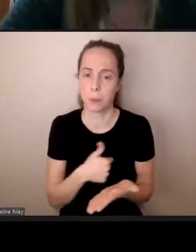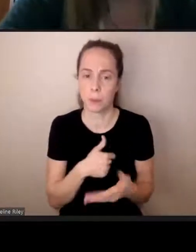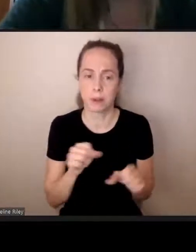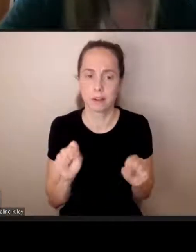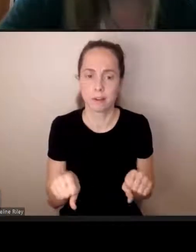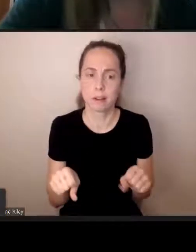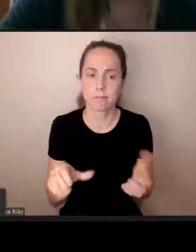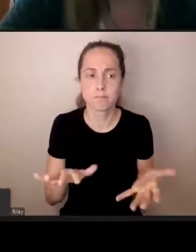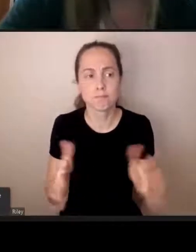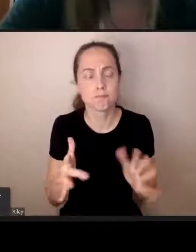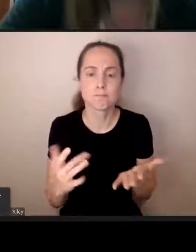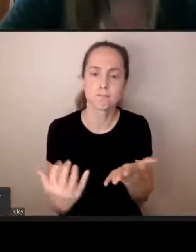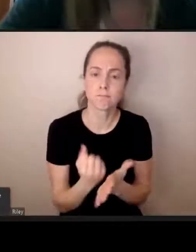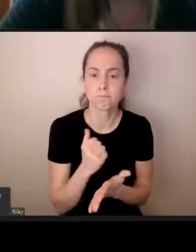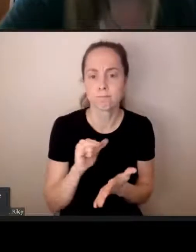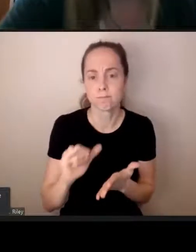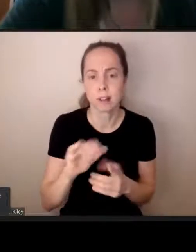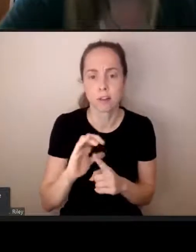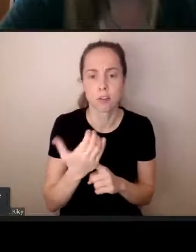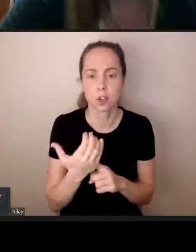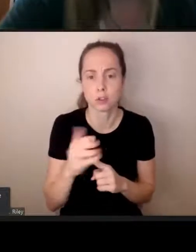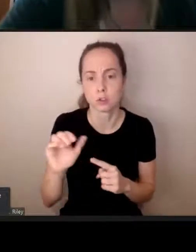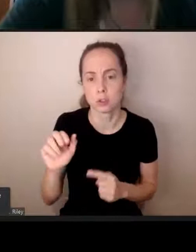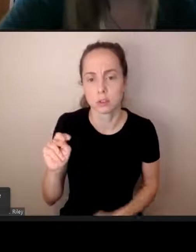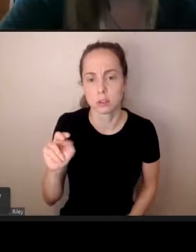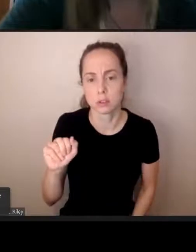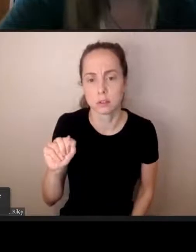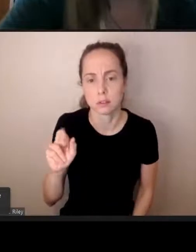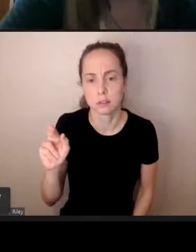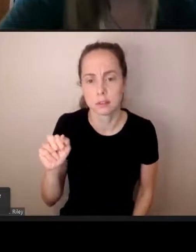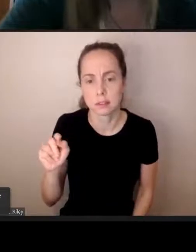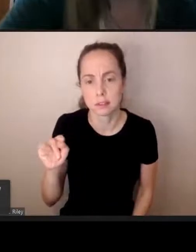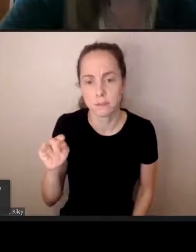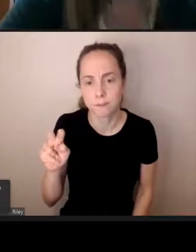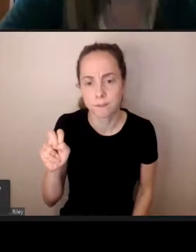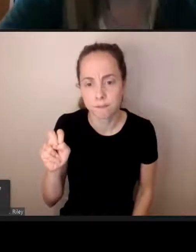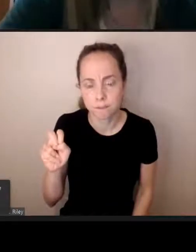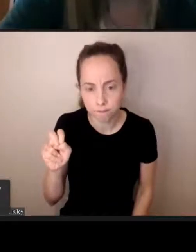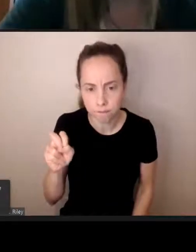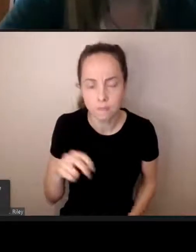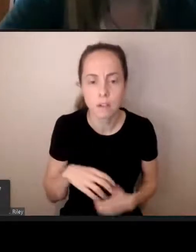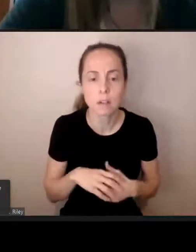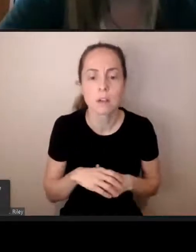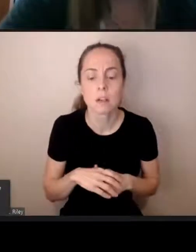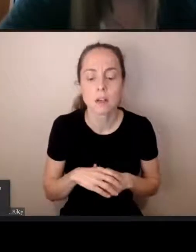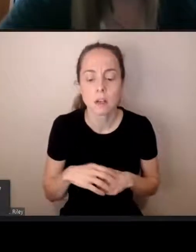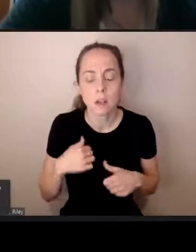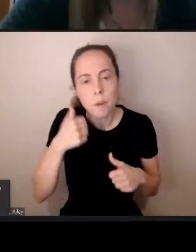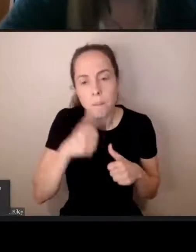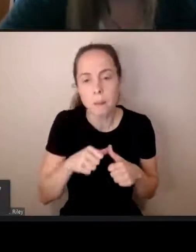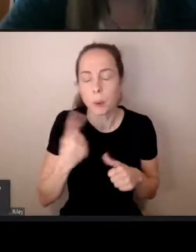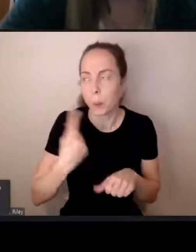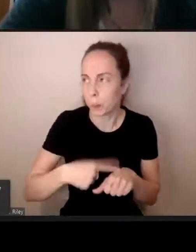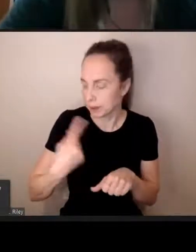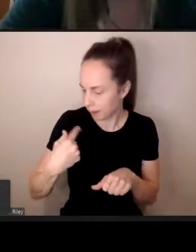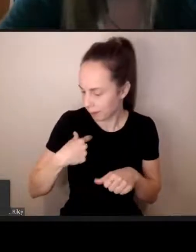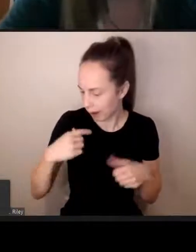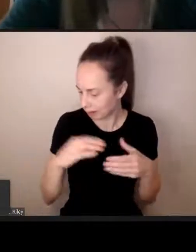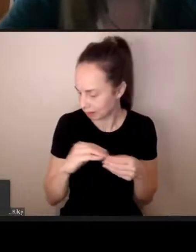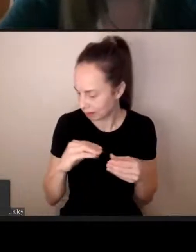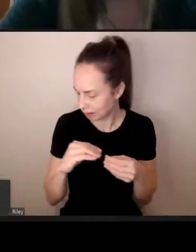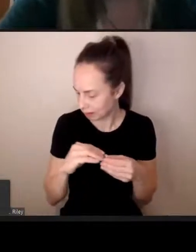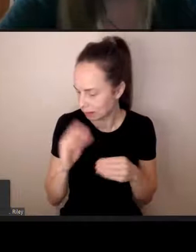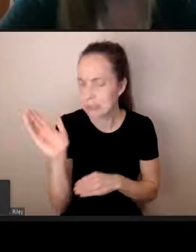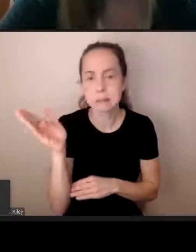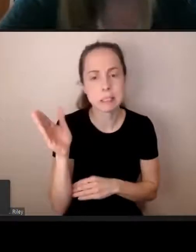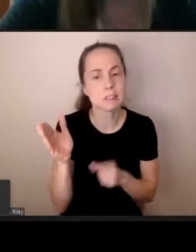of leverage that cultural narrative to change attitudes? I remember one time I gave a speech at an independent living conference